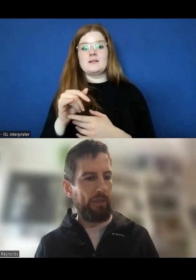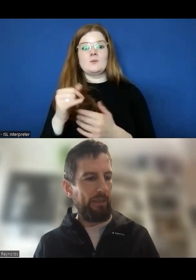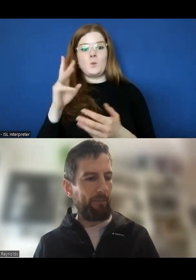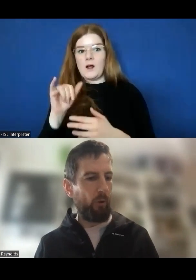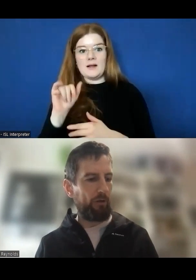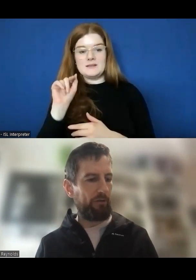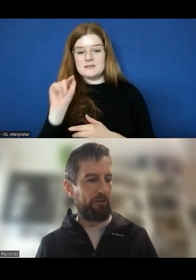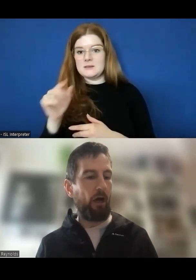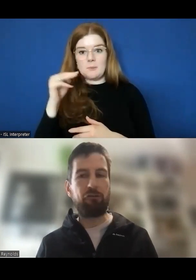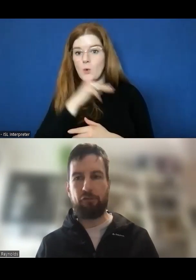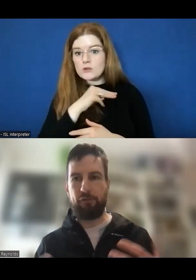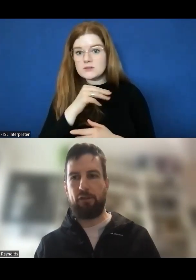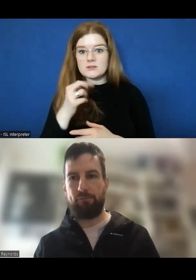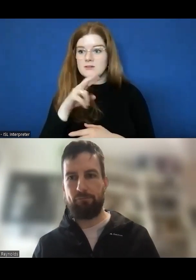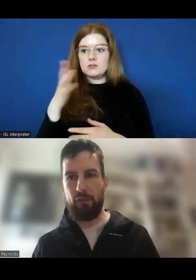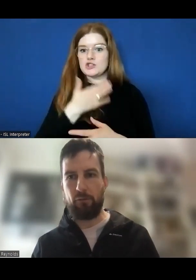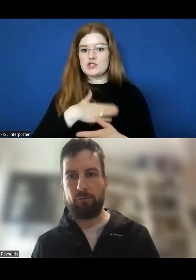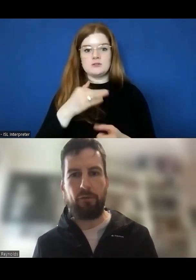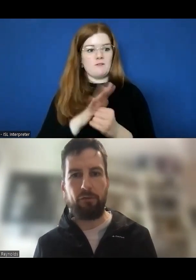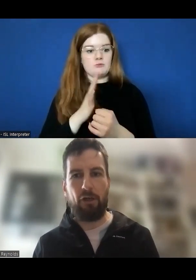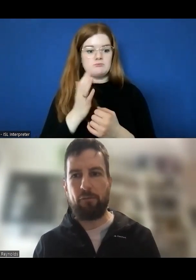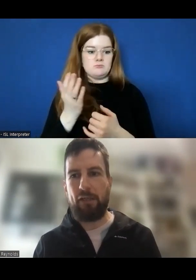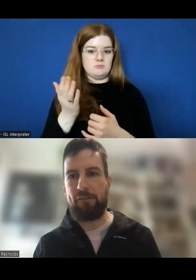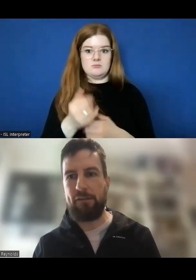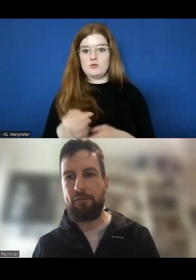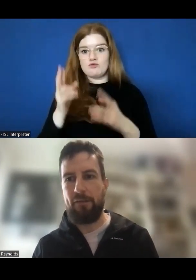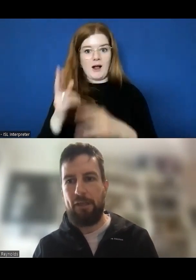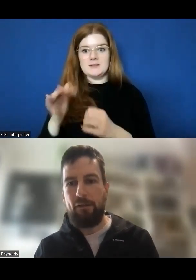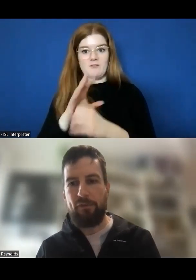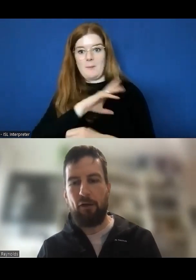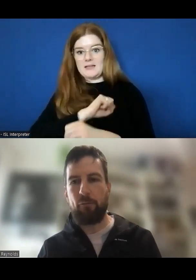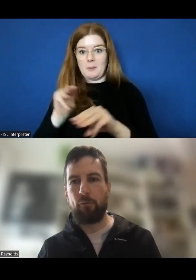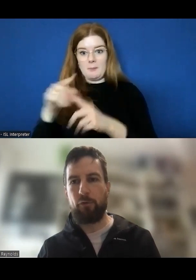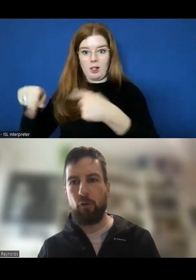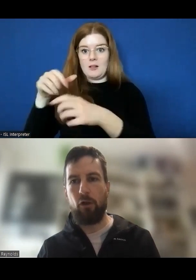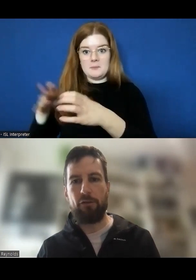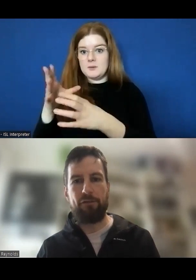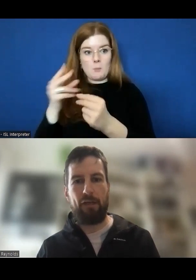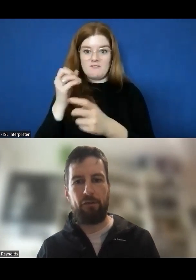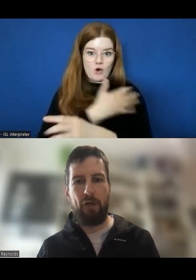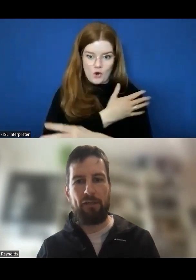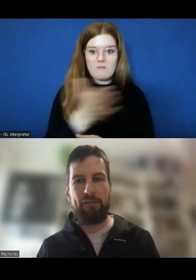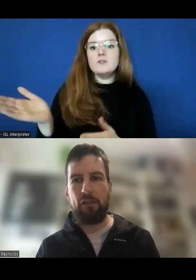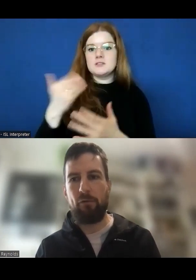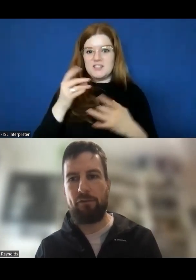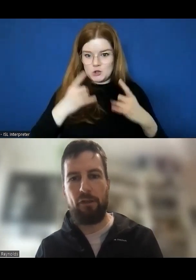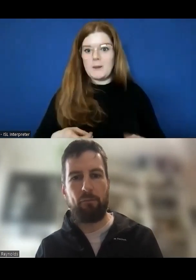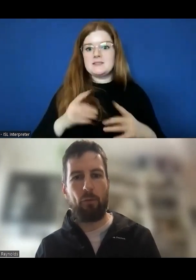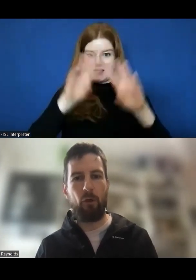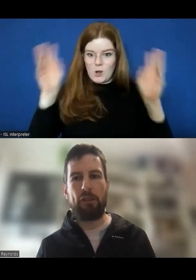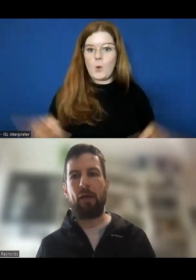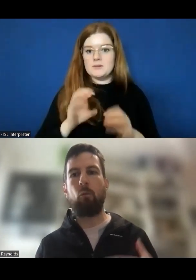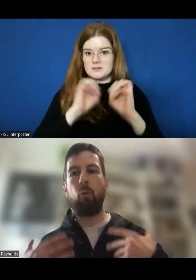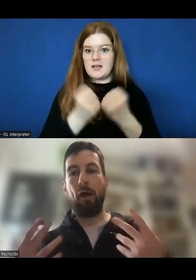so important, not just for, you know, the rights of Palestinians themselves, but for all of us as humanity and global society